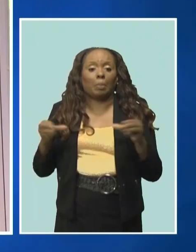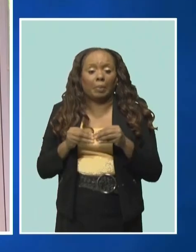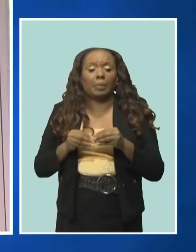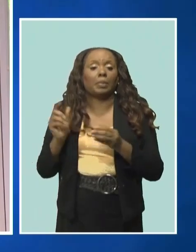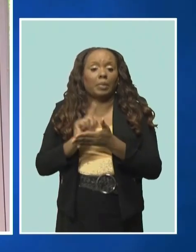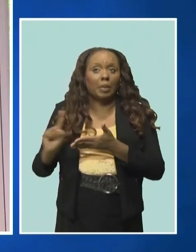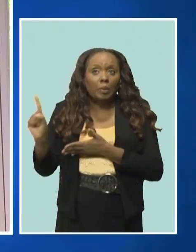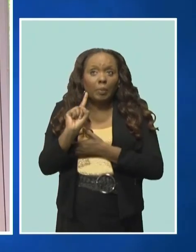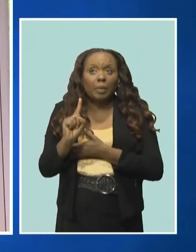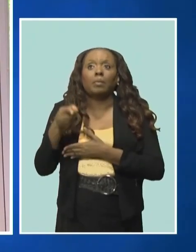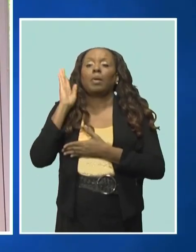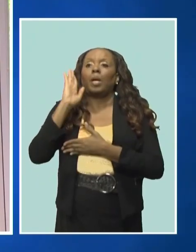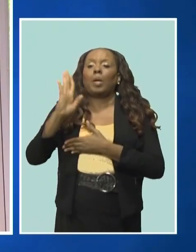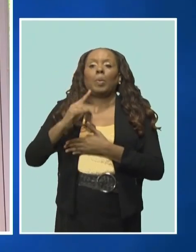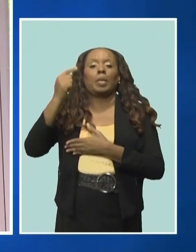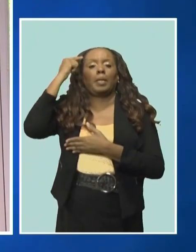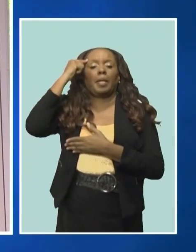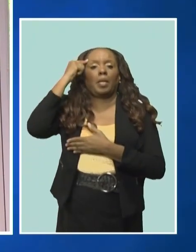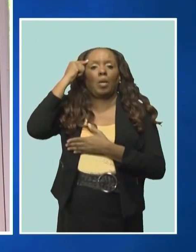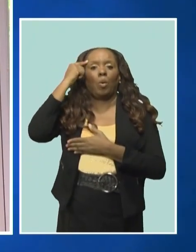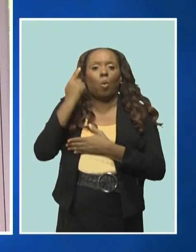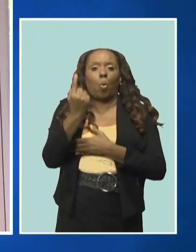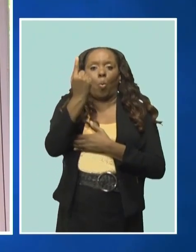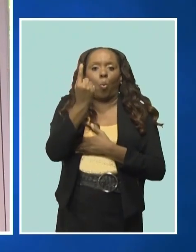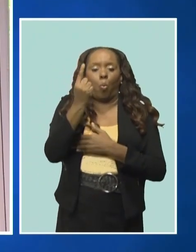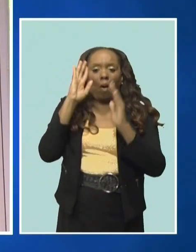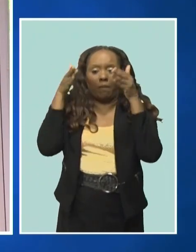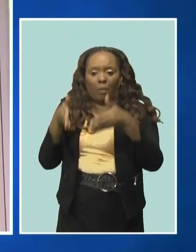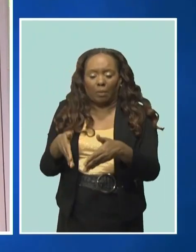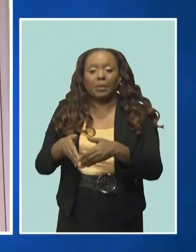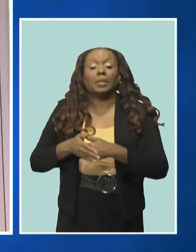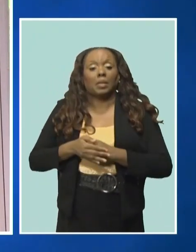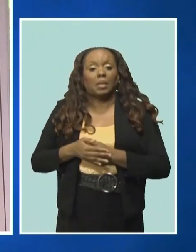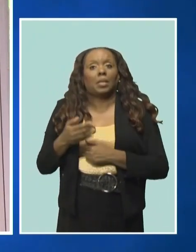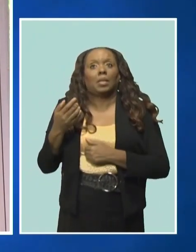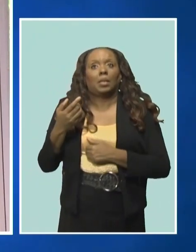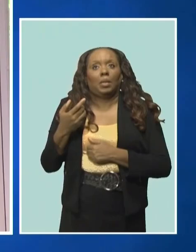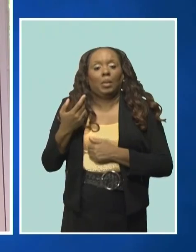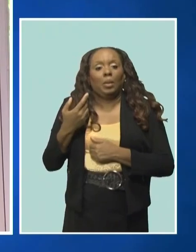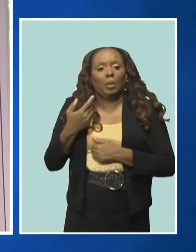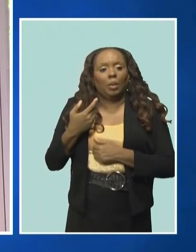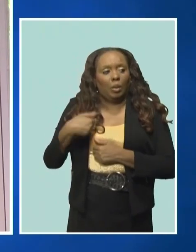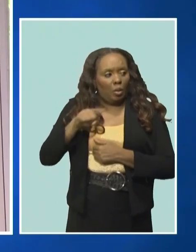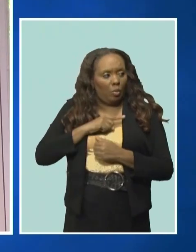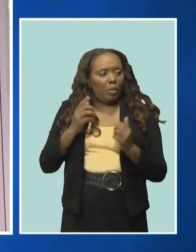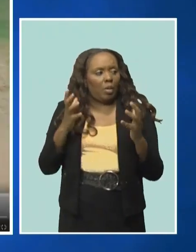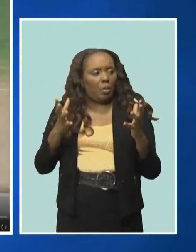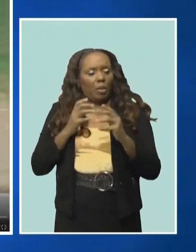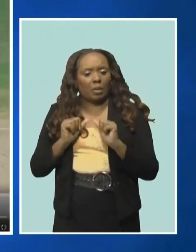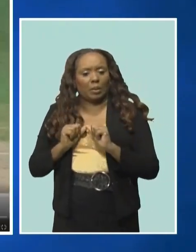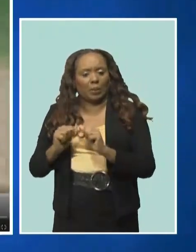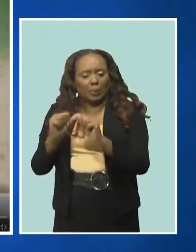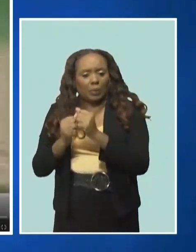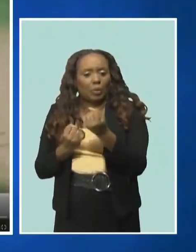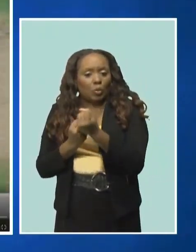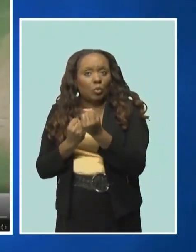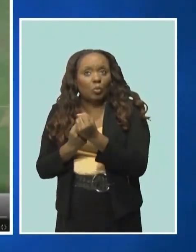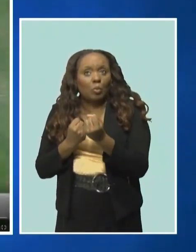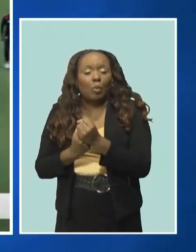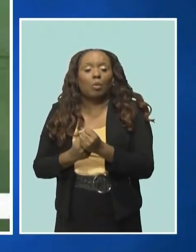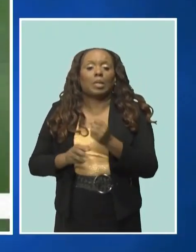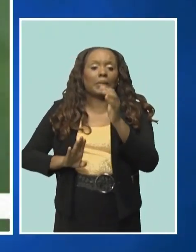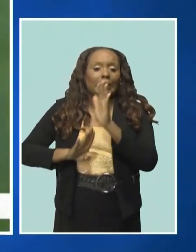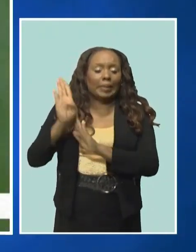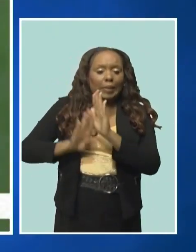in a singular way. Government's not in any way crowding out the administrators of cricket, but being supportive on the